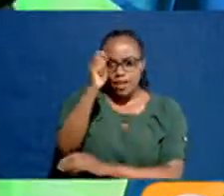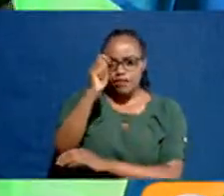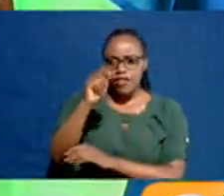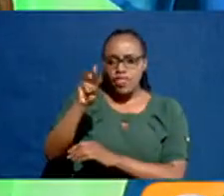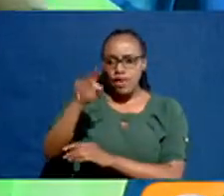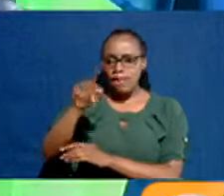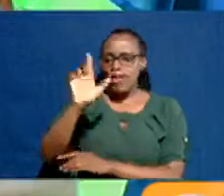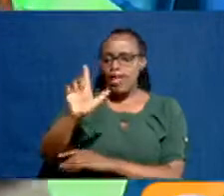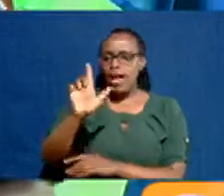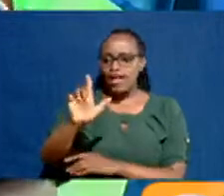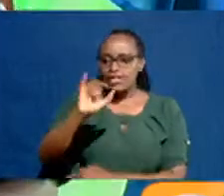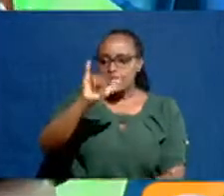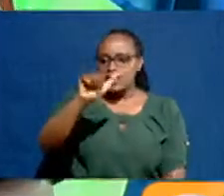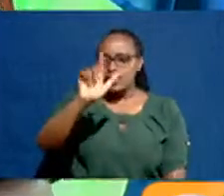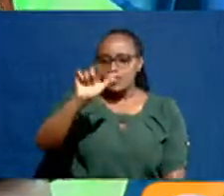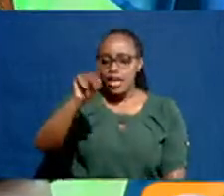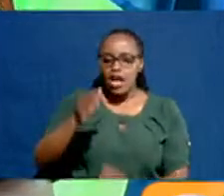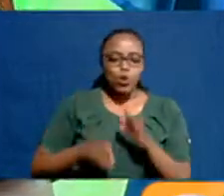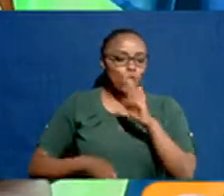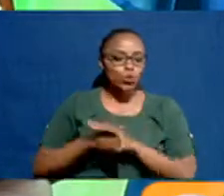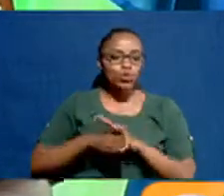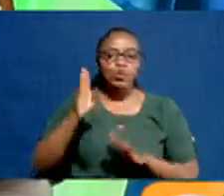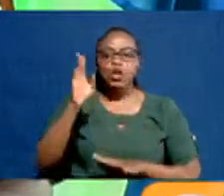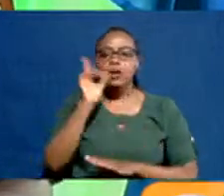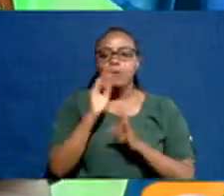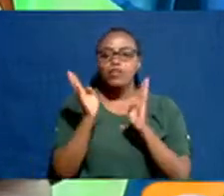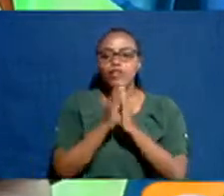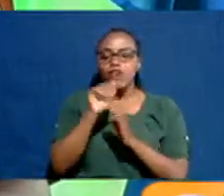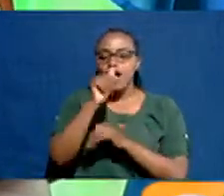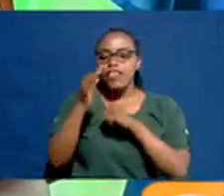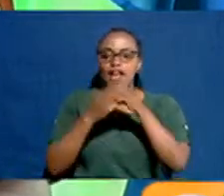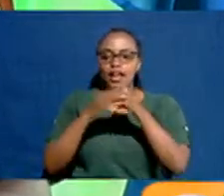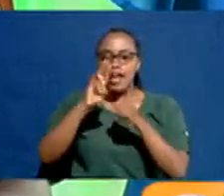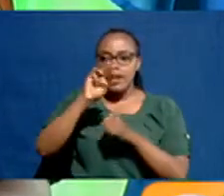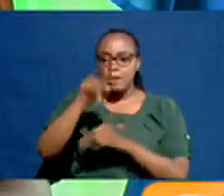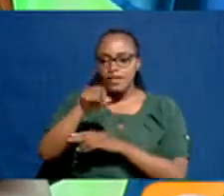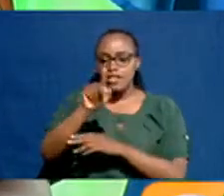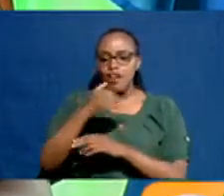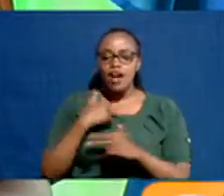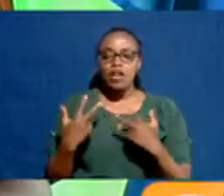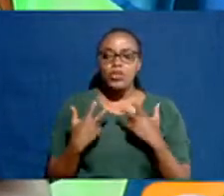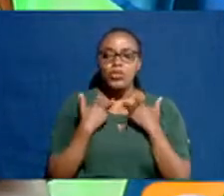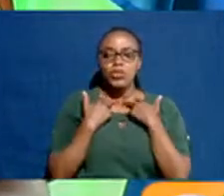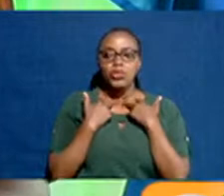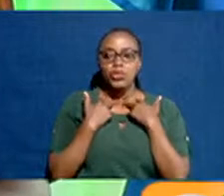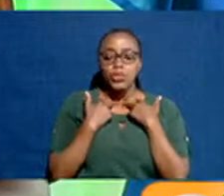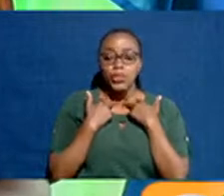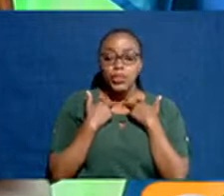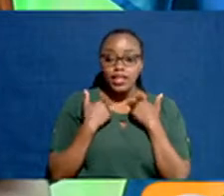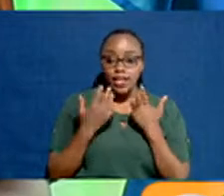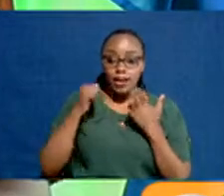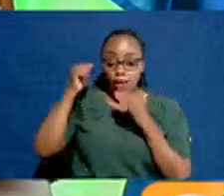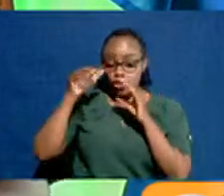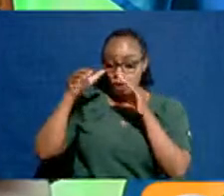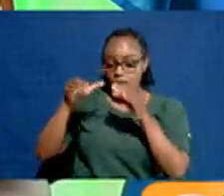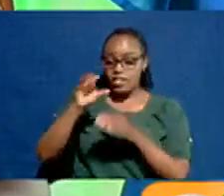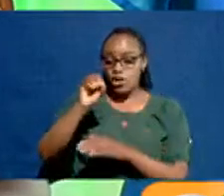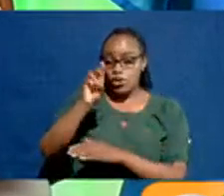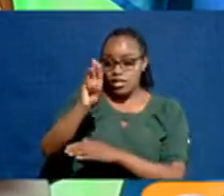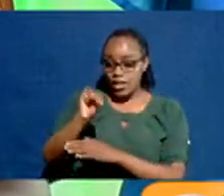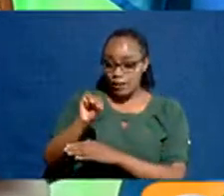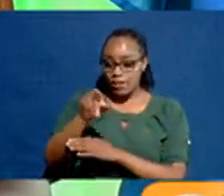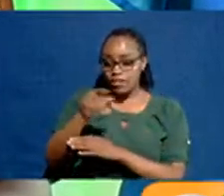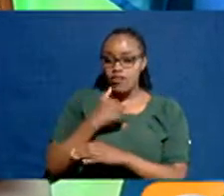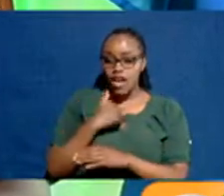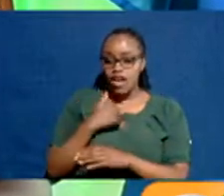for Langata Jalango was thrown out of the meeting. The other nine MPs are under siege. The party leader of ODM is